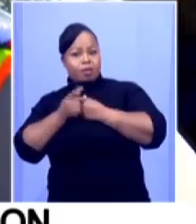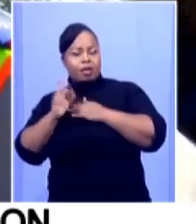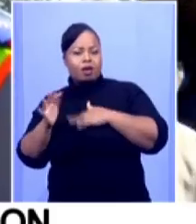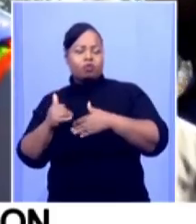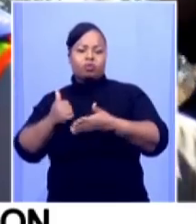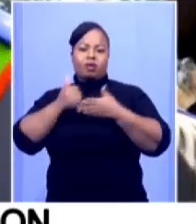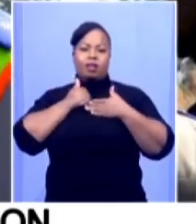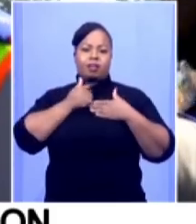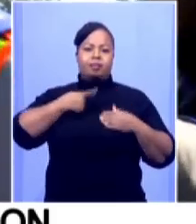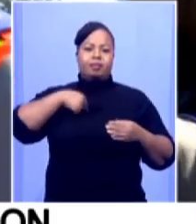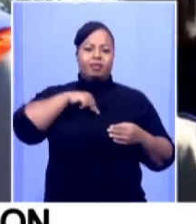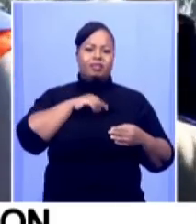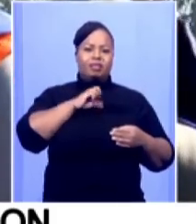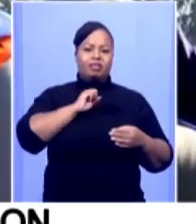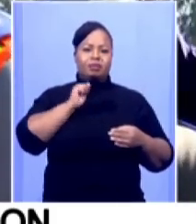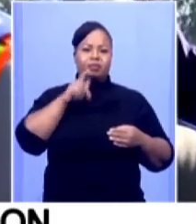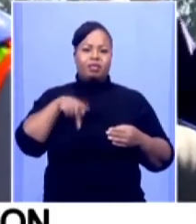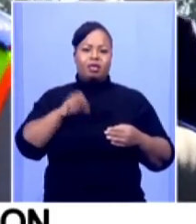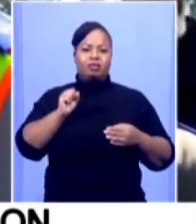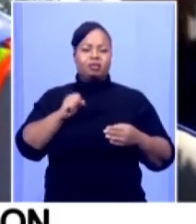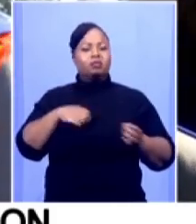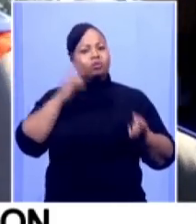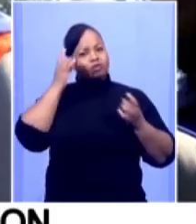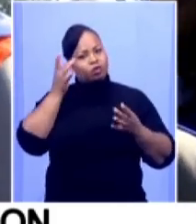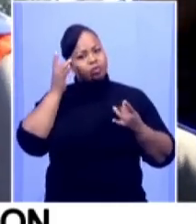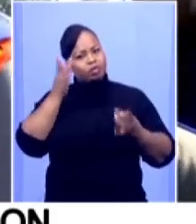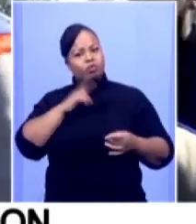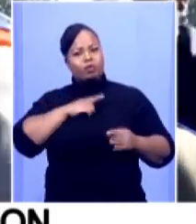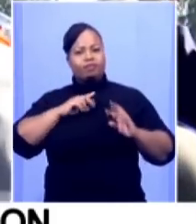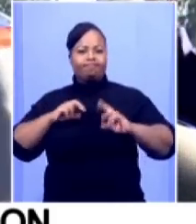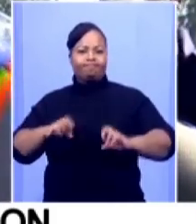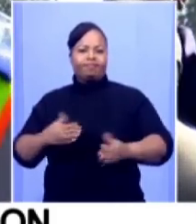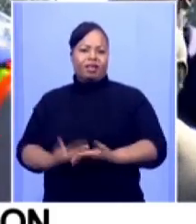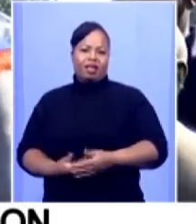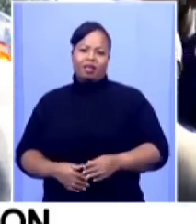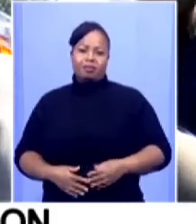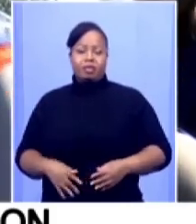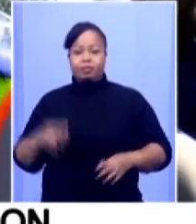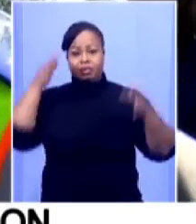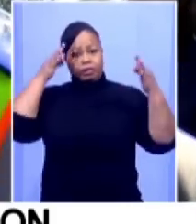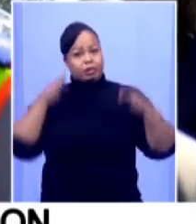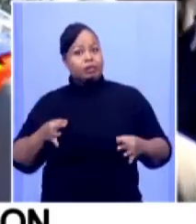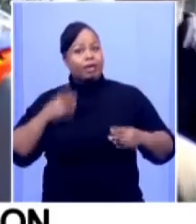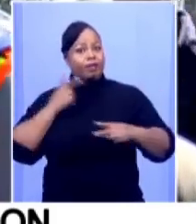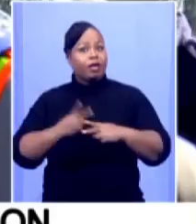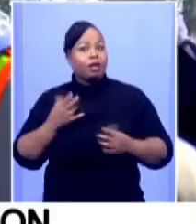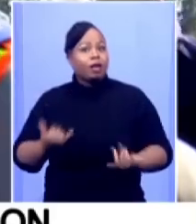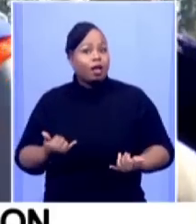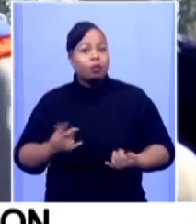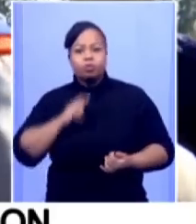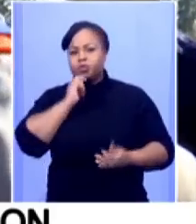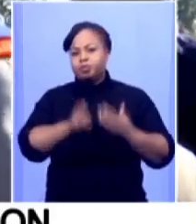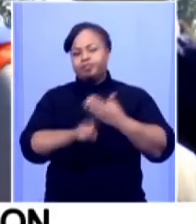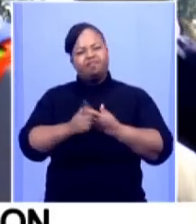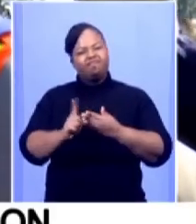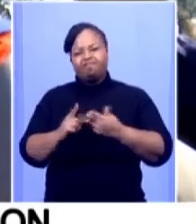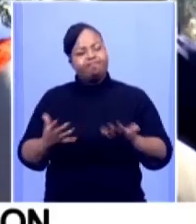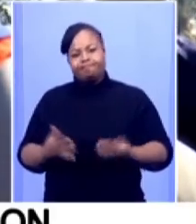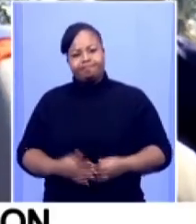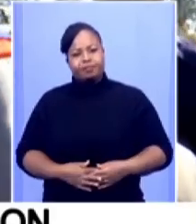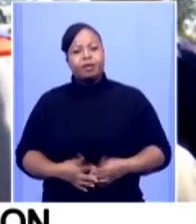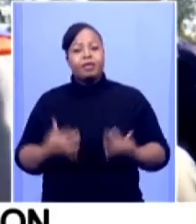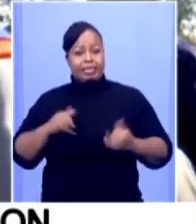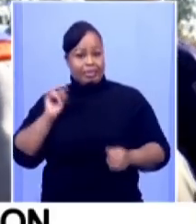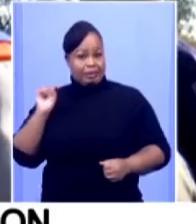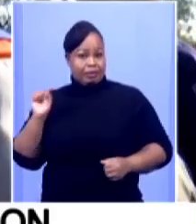or SAPS, just to give us those information so that we can investigate. But we don't rule any possibilities what could have happened. And yes, this is one of